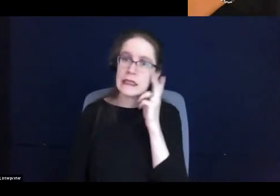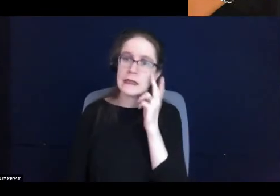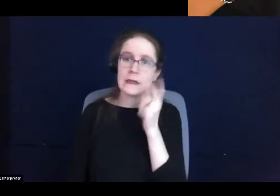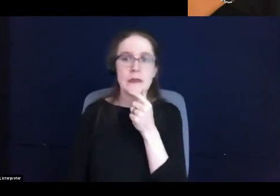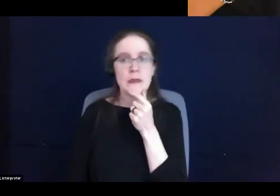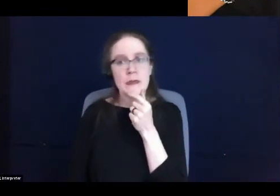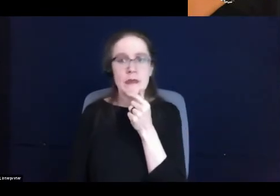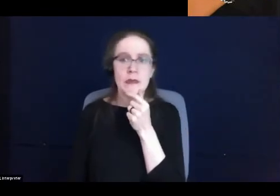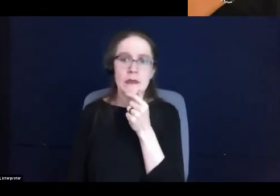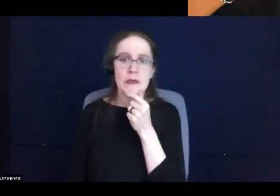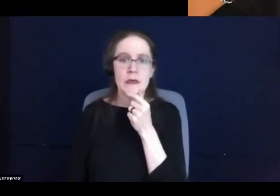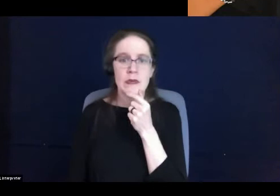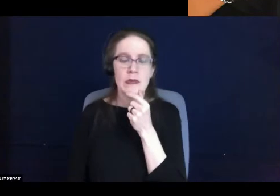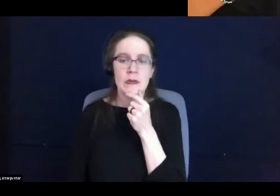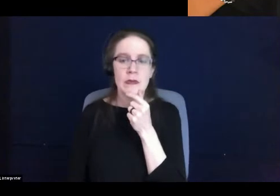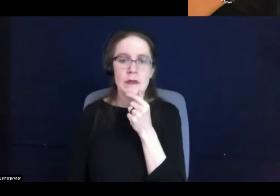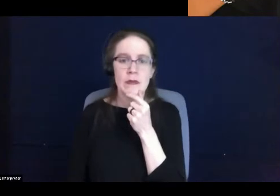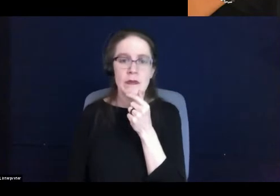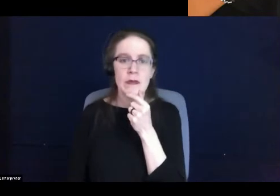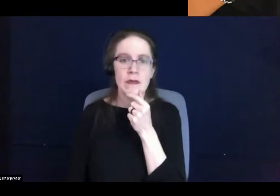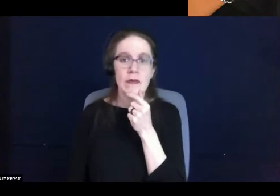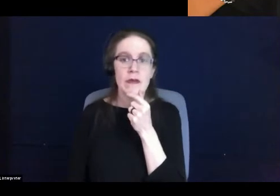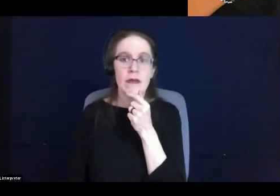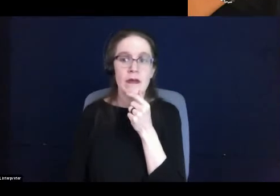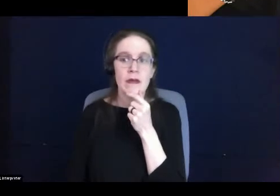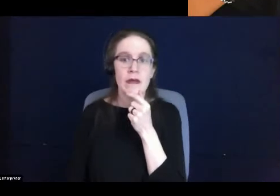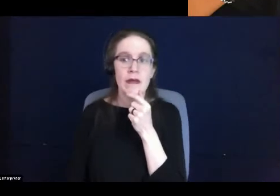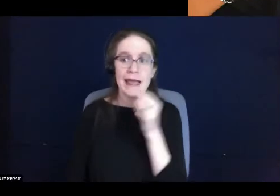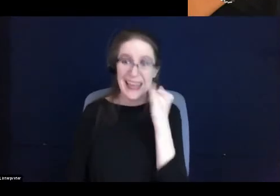If our survivor speaker is still there, they want to share